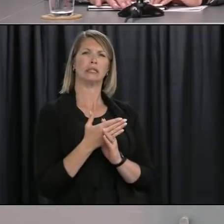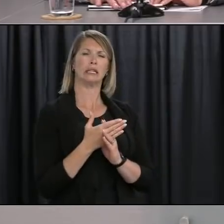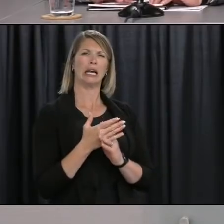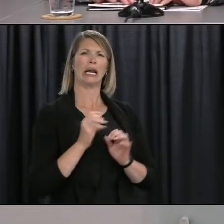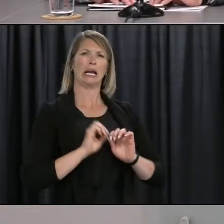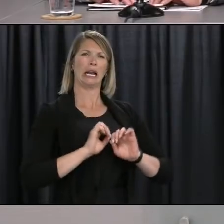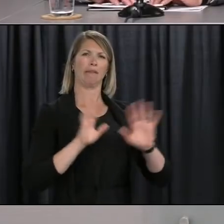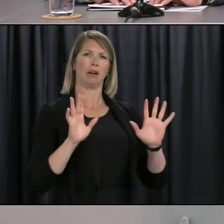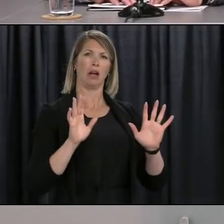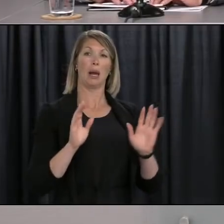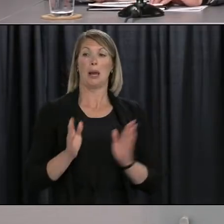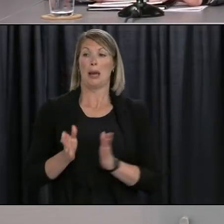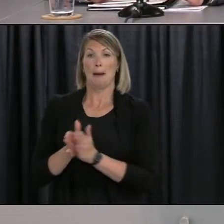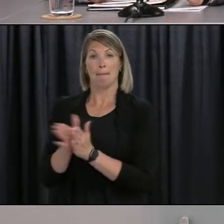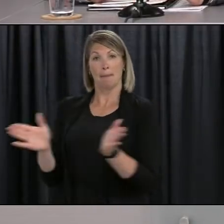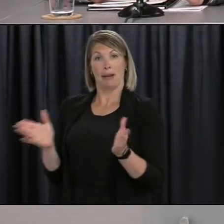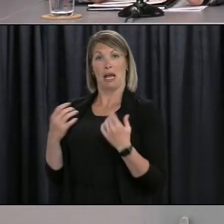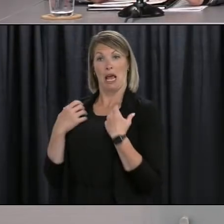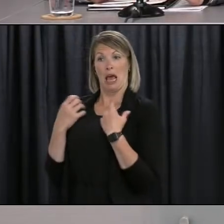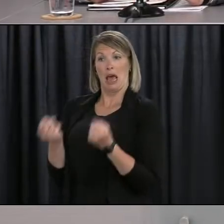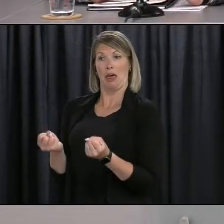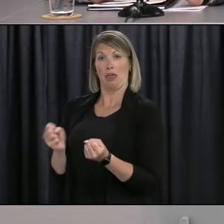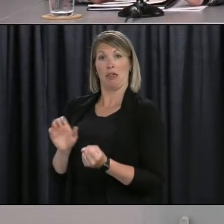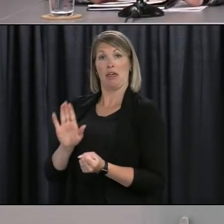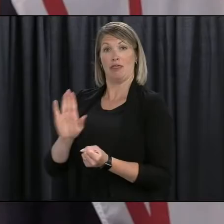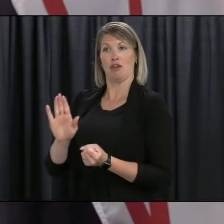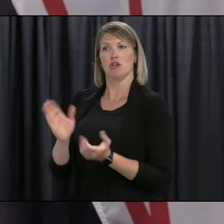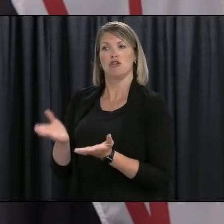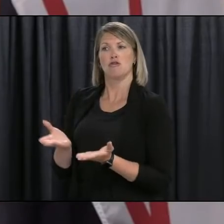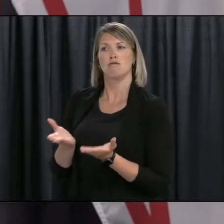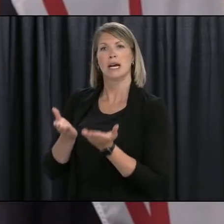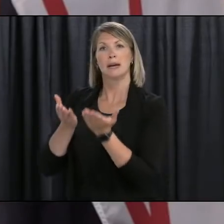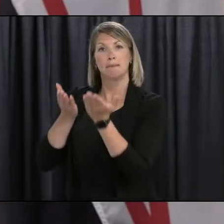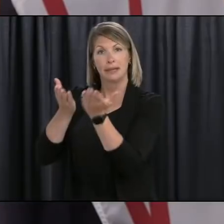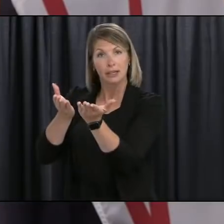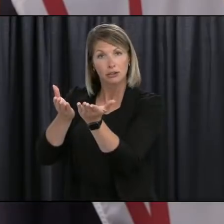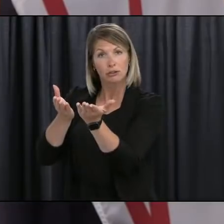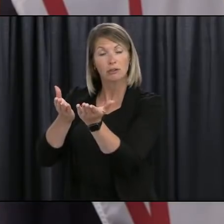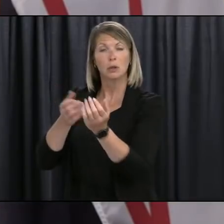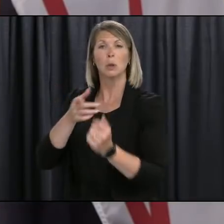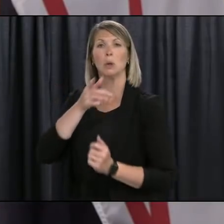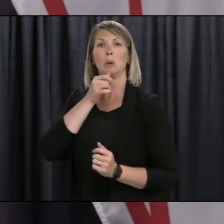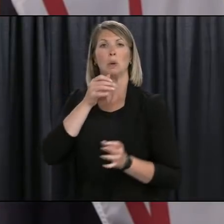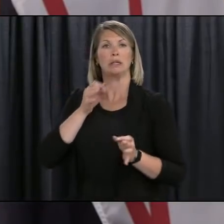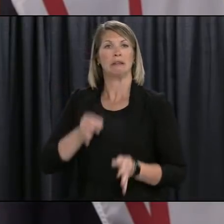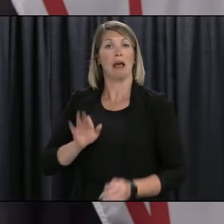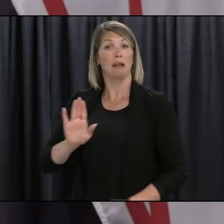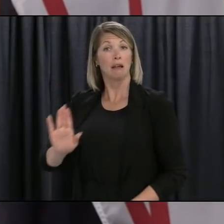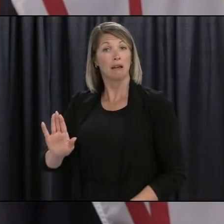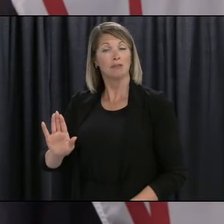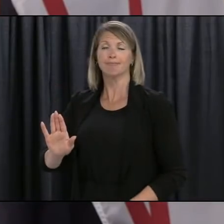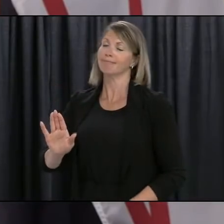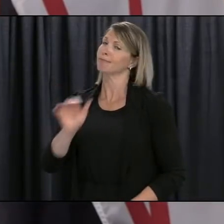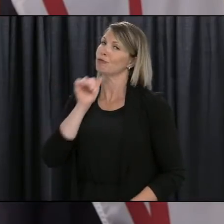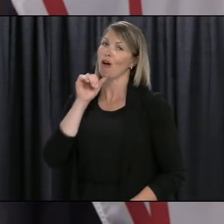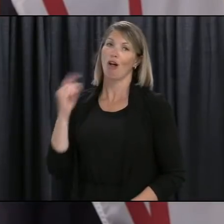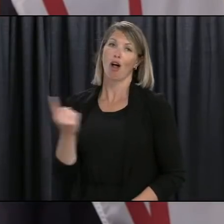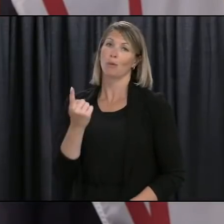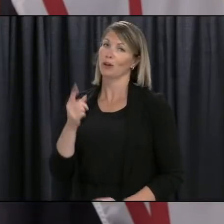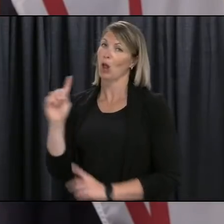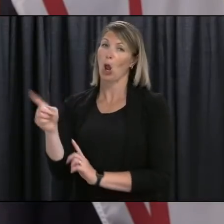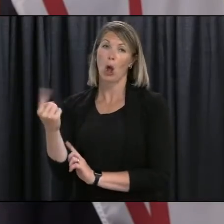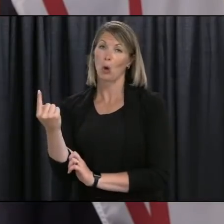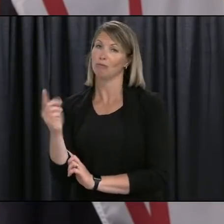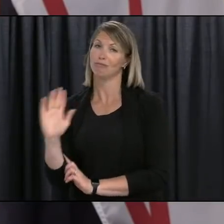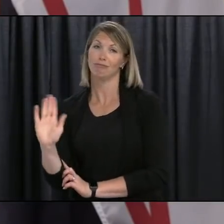decisions that's been made by public health has ever been forced. And this Atlantic bubble, we have worked very closely with all of Atlantic provinces,